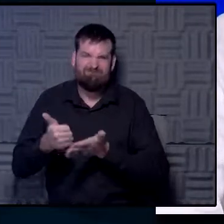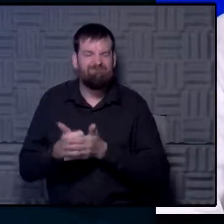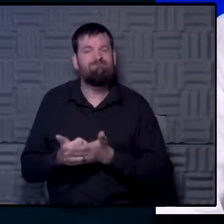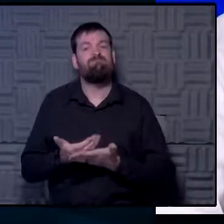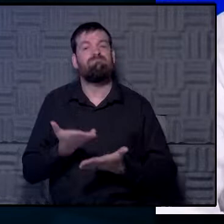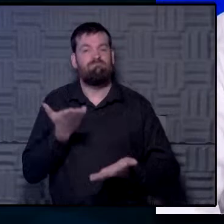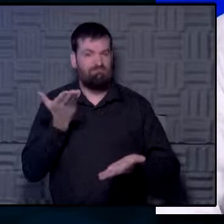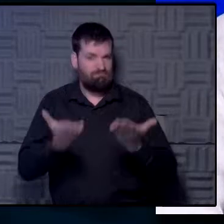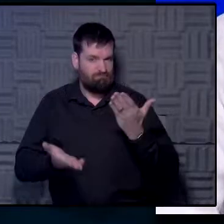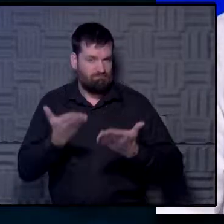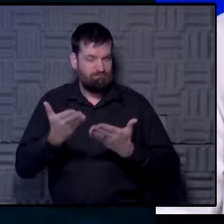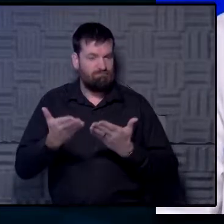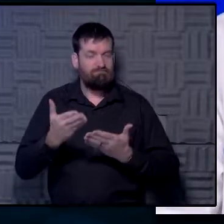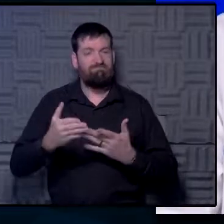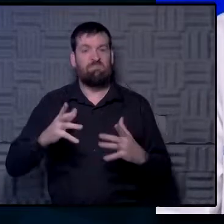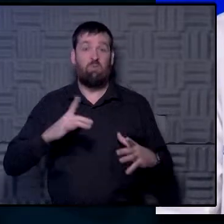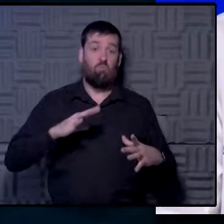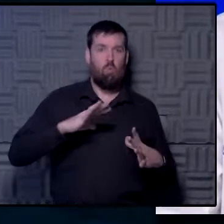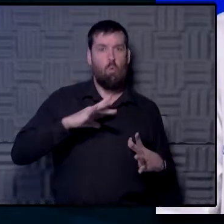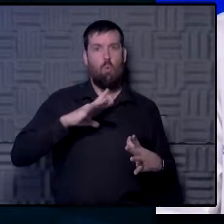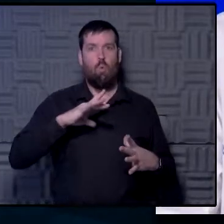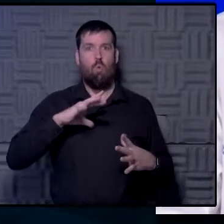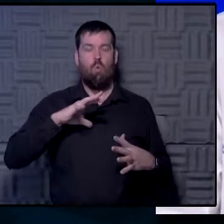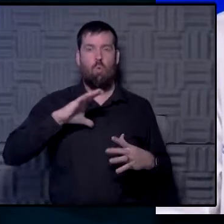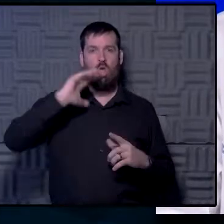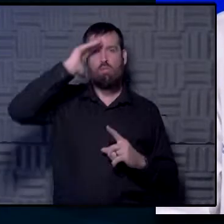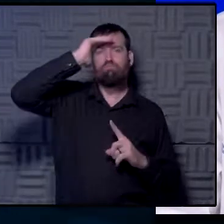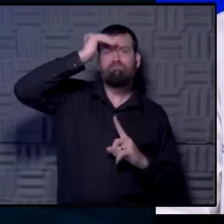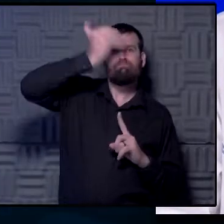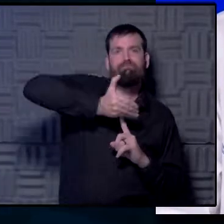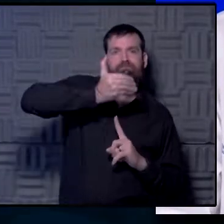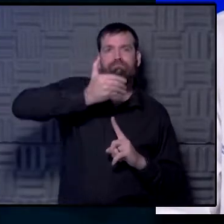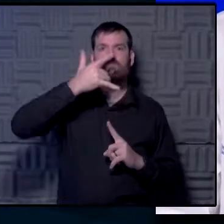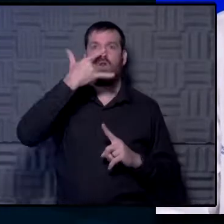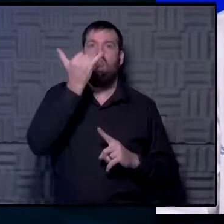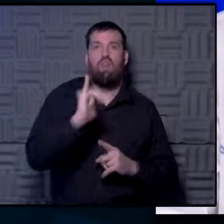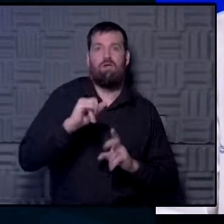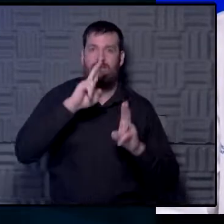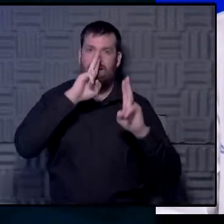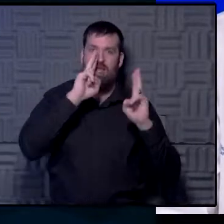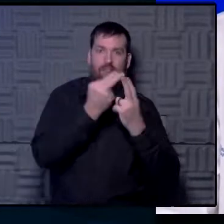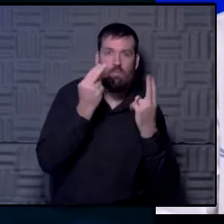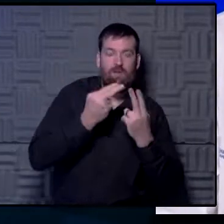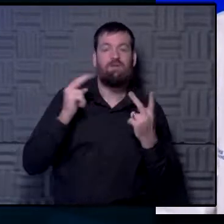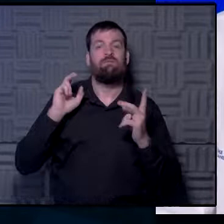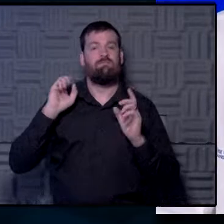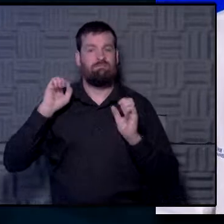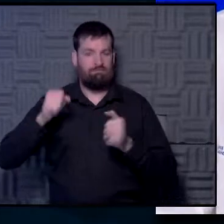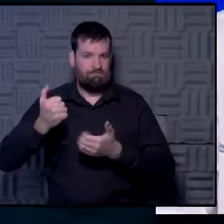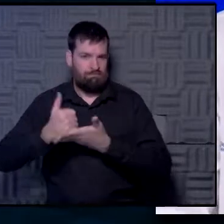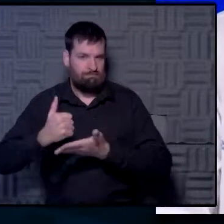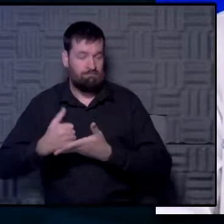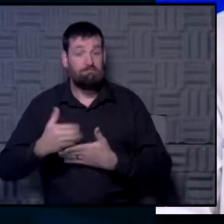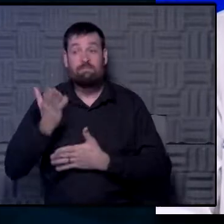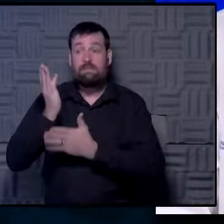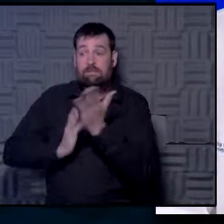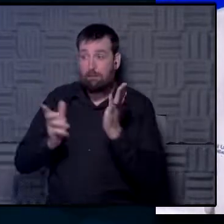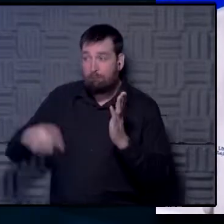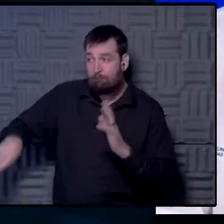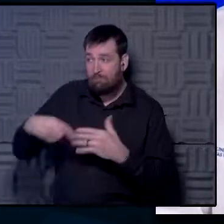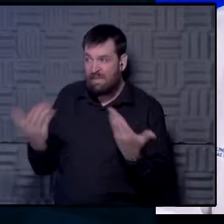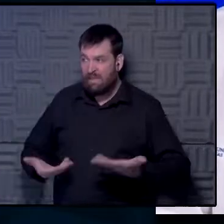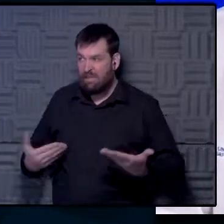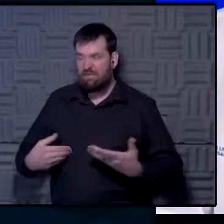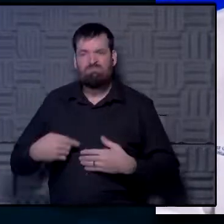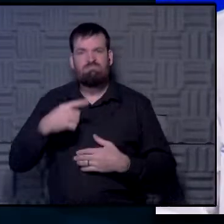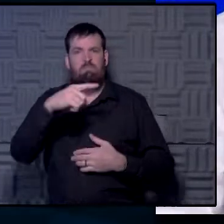might have to have some kind of a cool mask you've made up of your own that looks a little like Halloween that can help you do it. Some of the guys around here wear